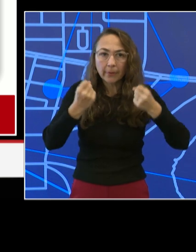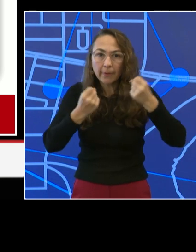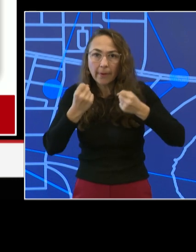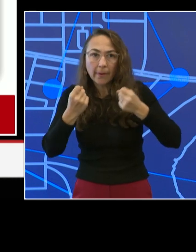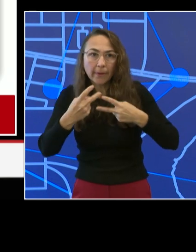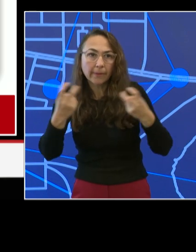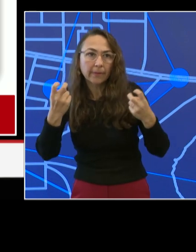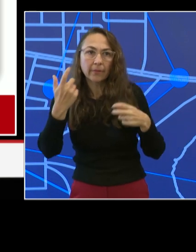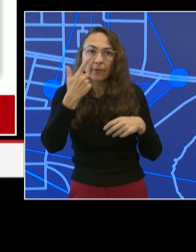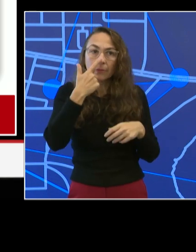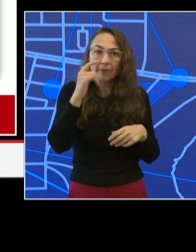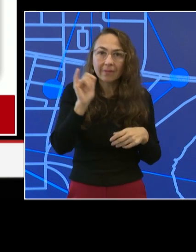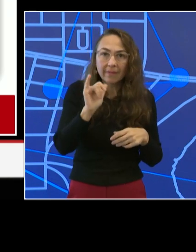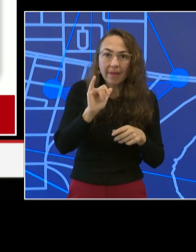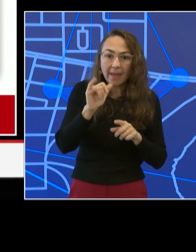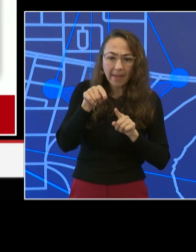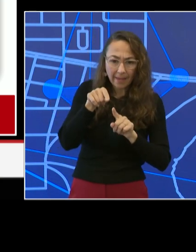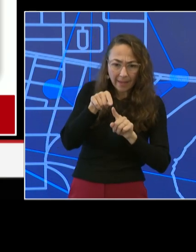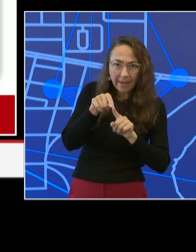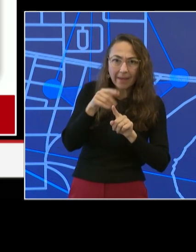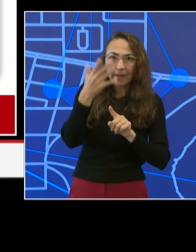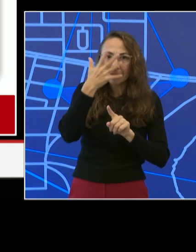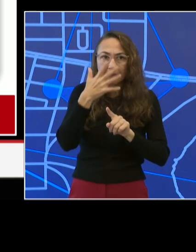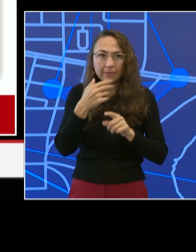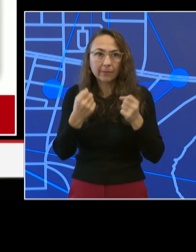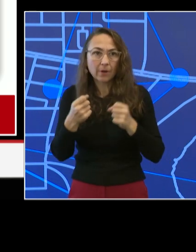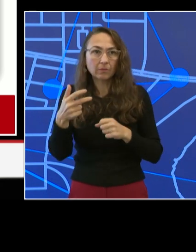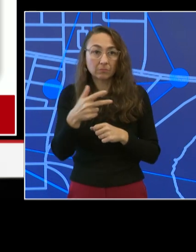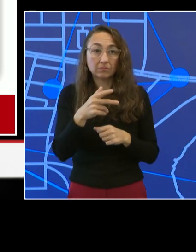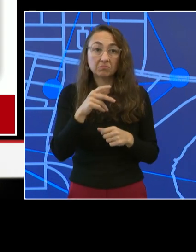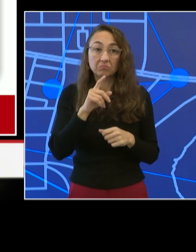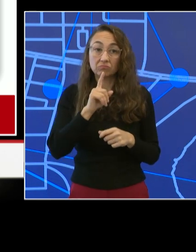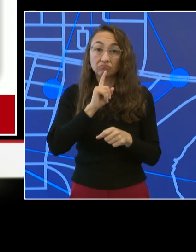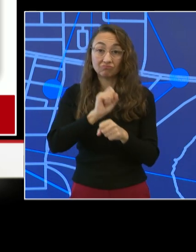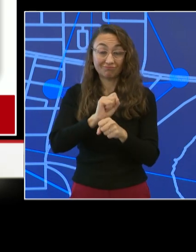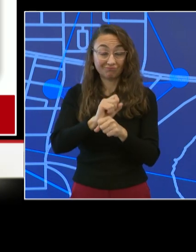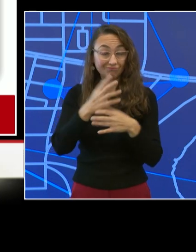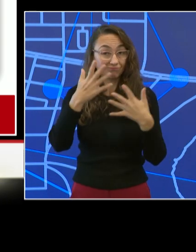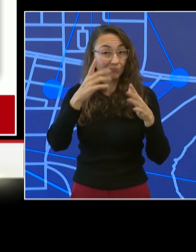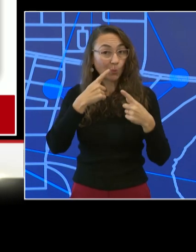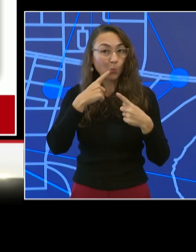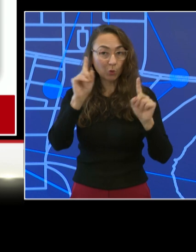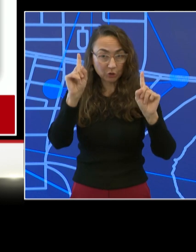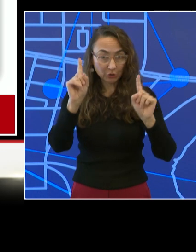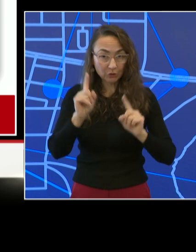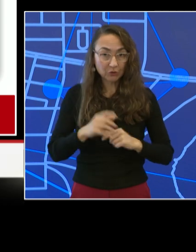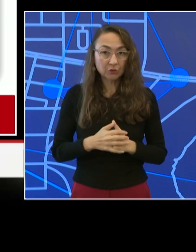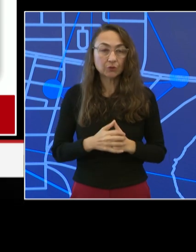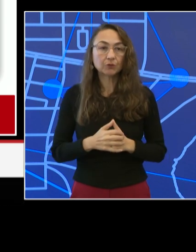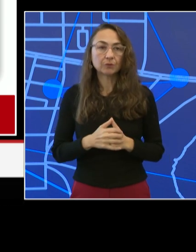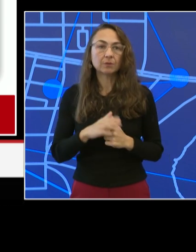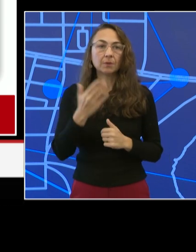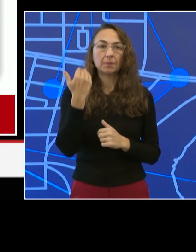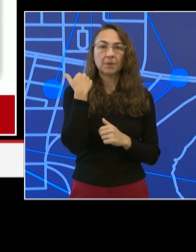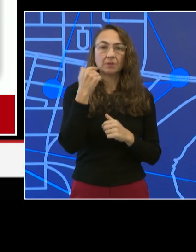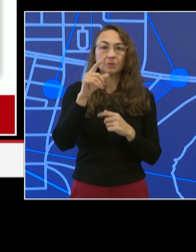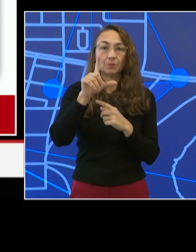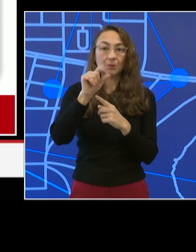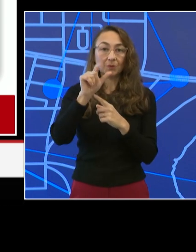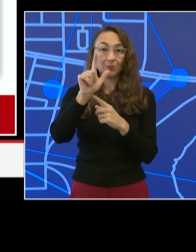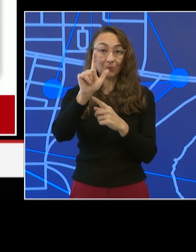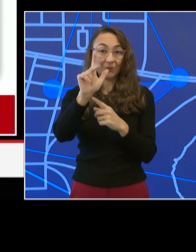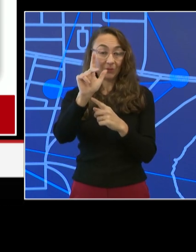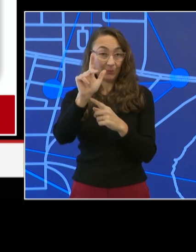results. In 2023, too often we saw a small set of offenders rapidly committing a series of robberies